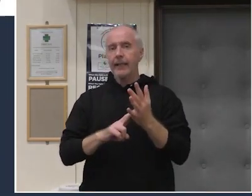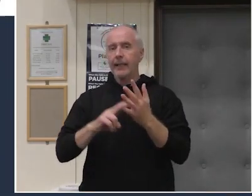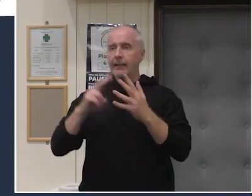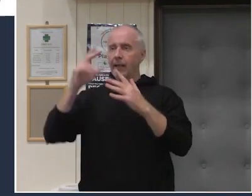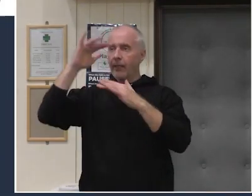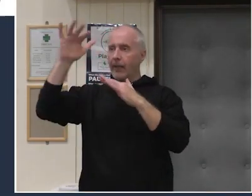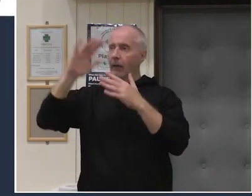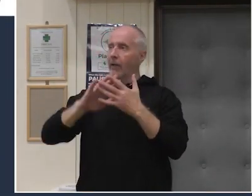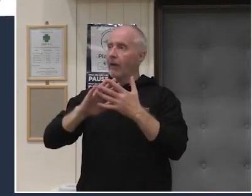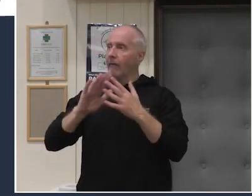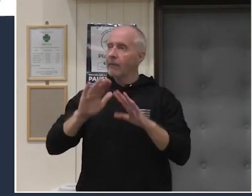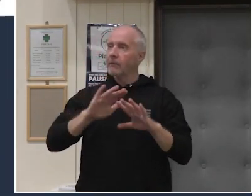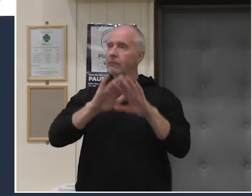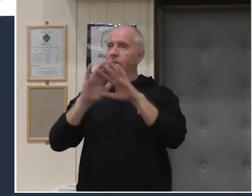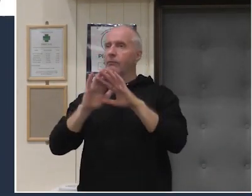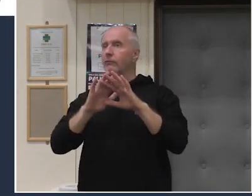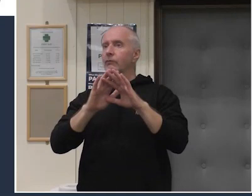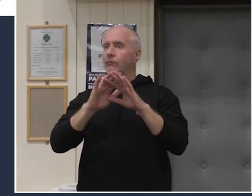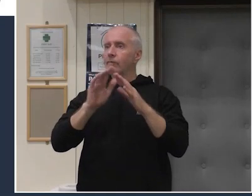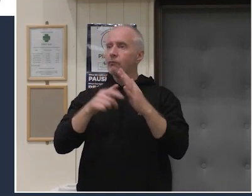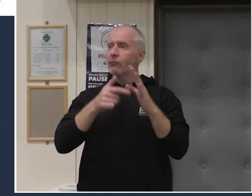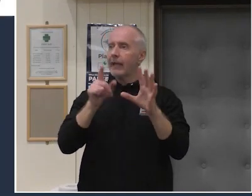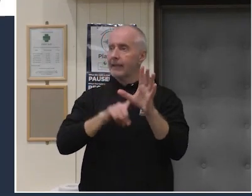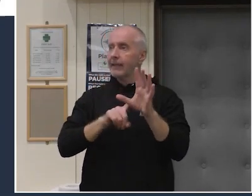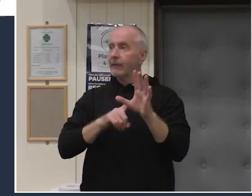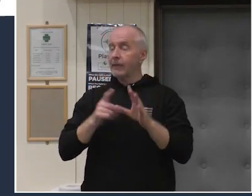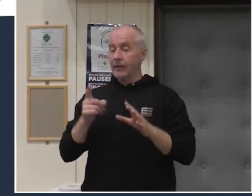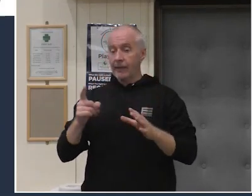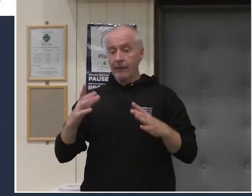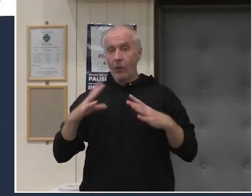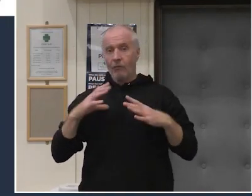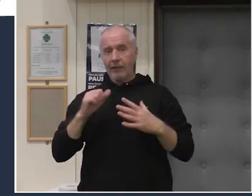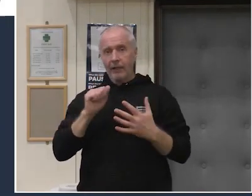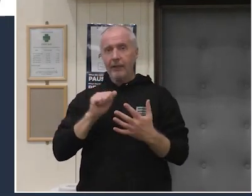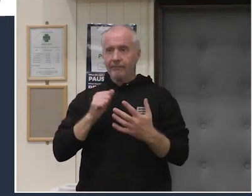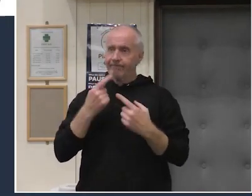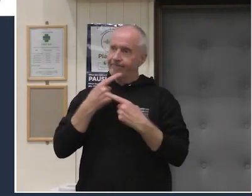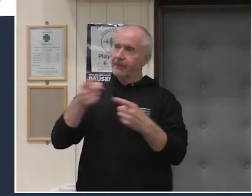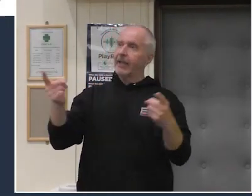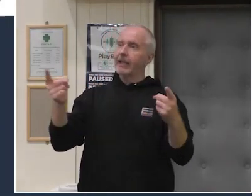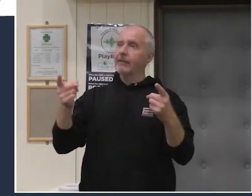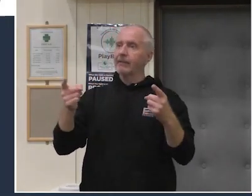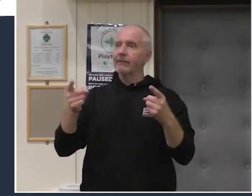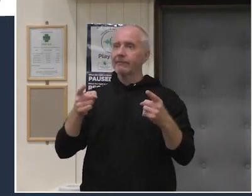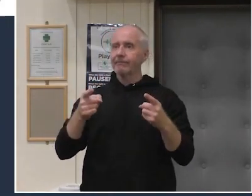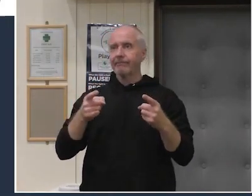relativity, yeah, exactly, I'm already hitting that one hard,